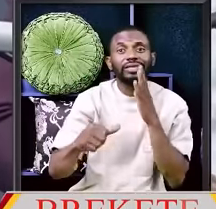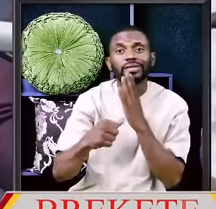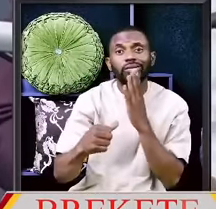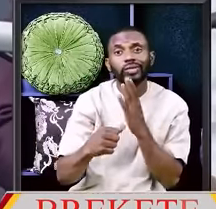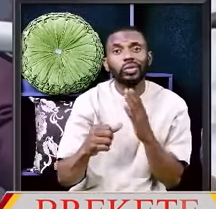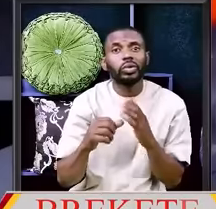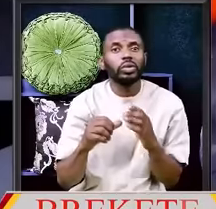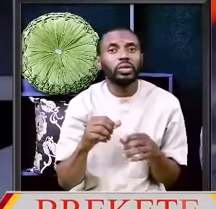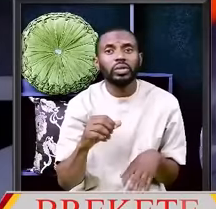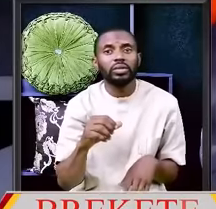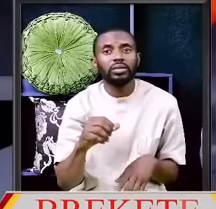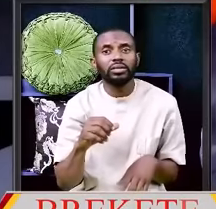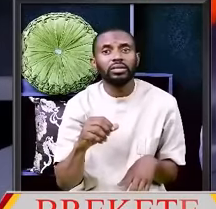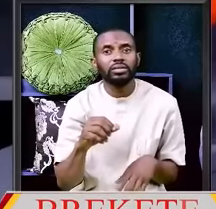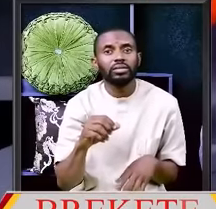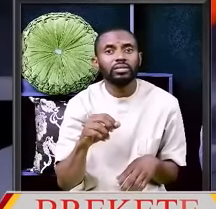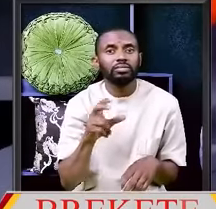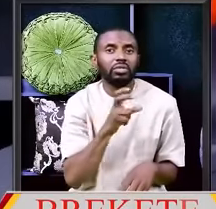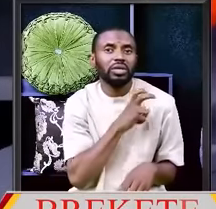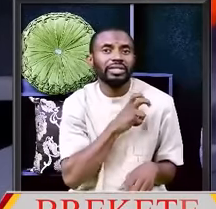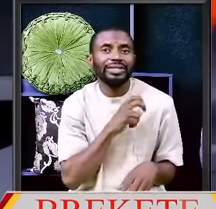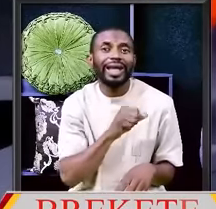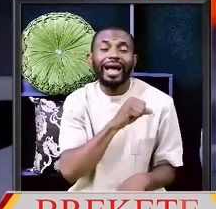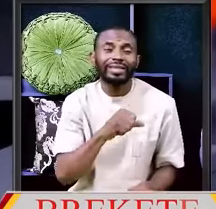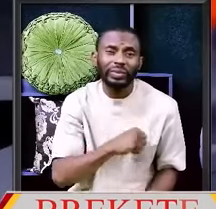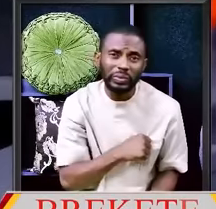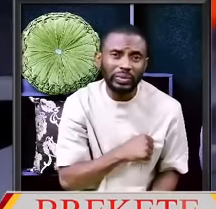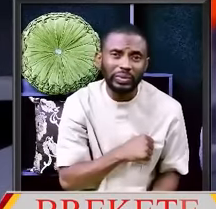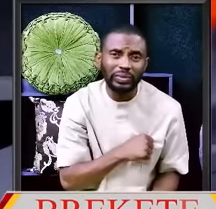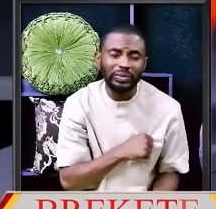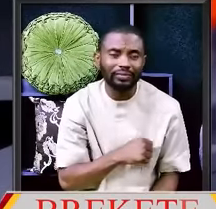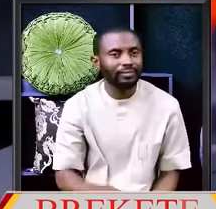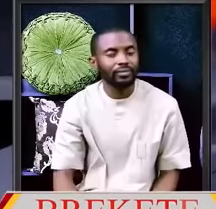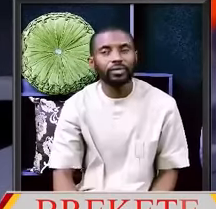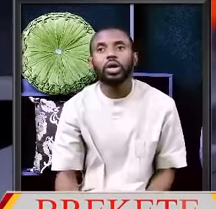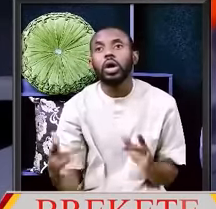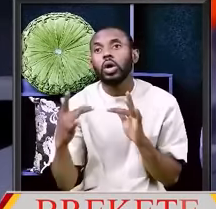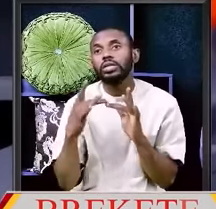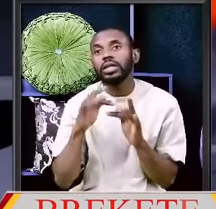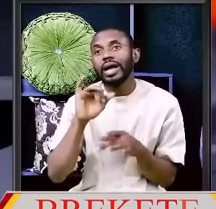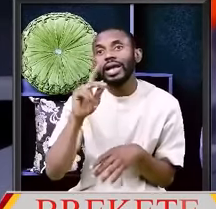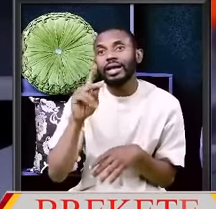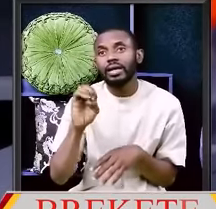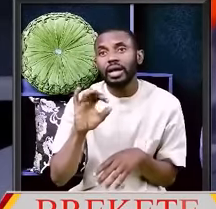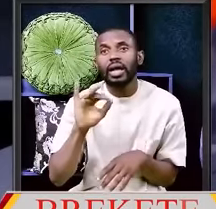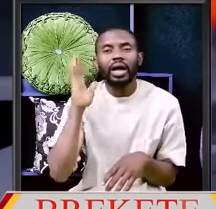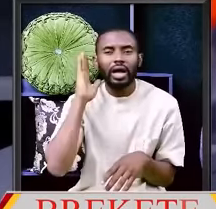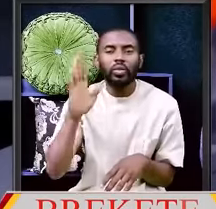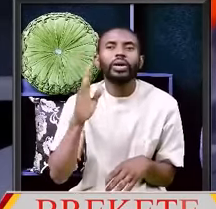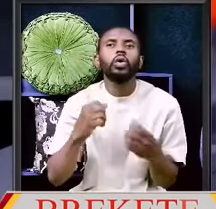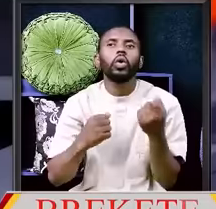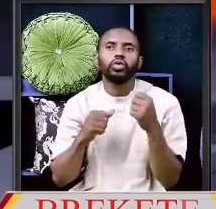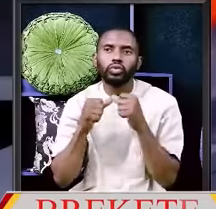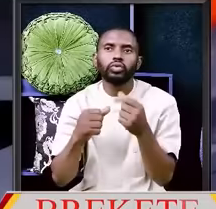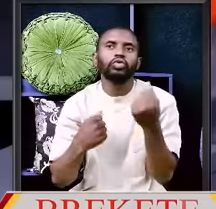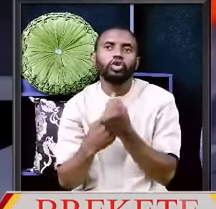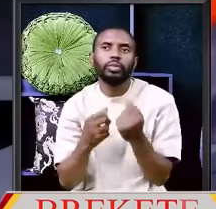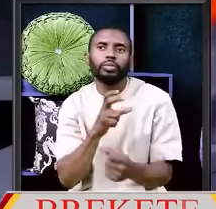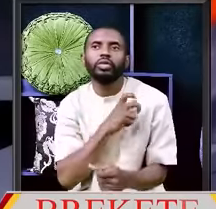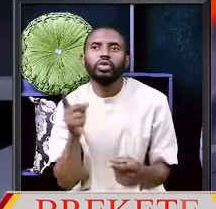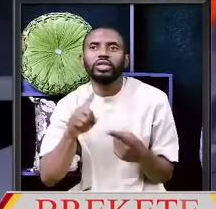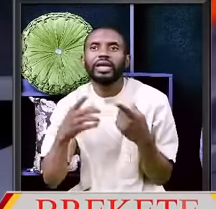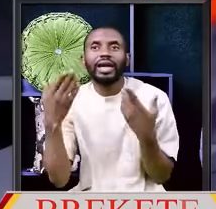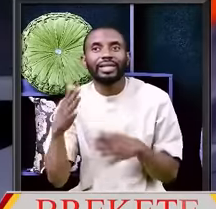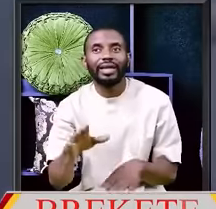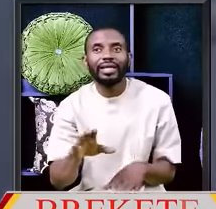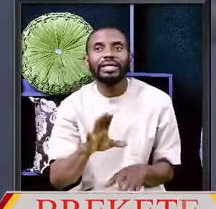the attitude, the things where then they show. Consultant Ike. Yes, sir. I go still they continue to they support police till I die.